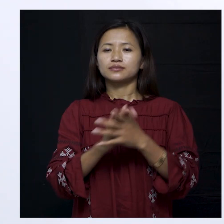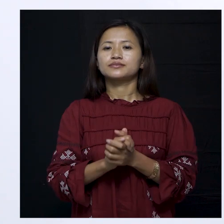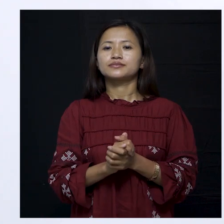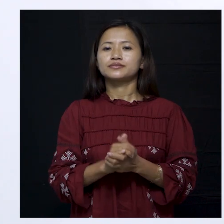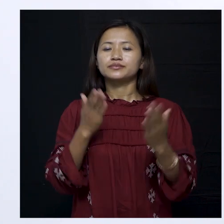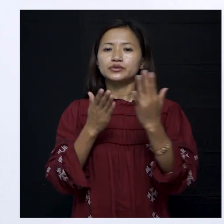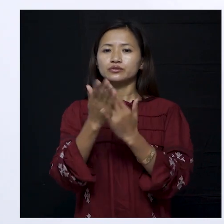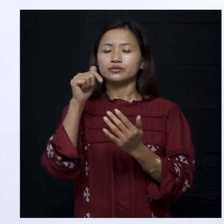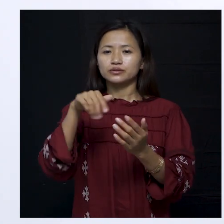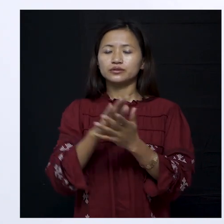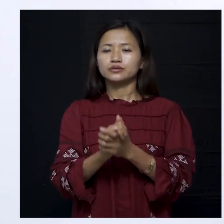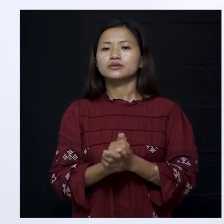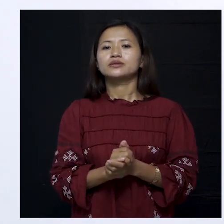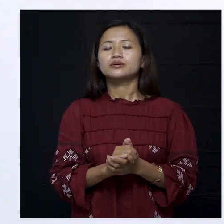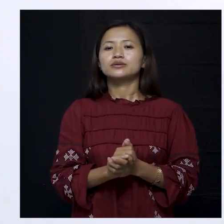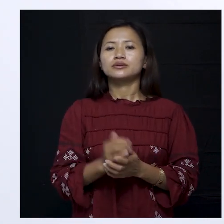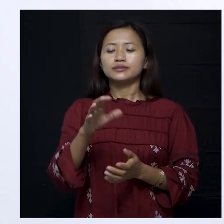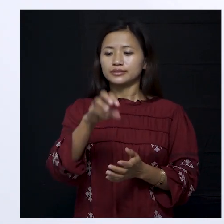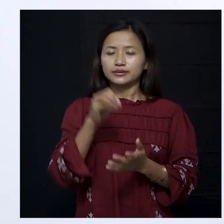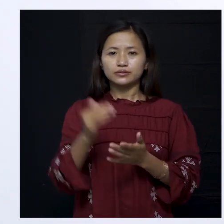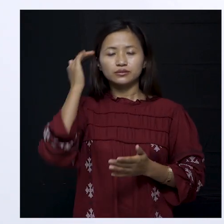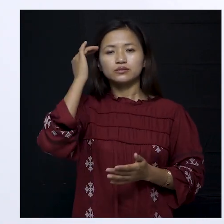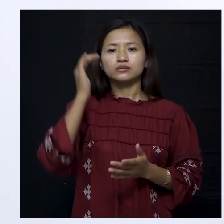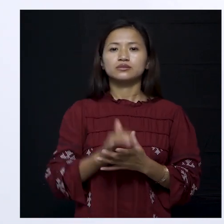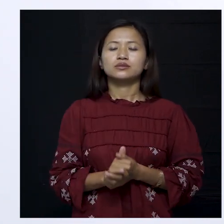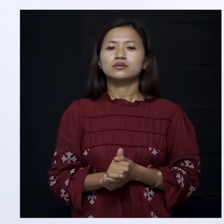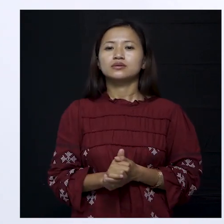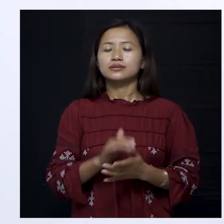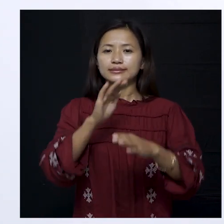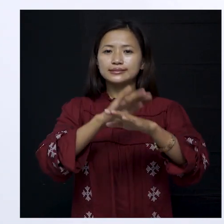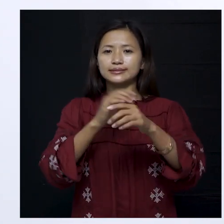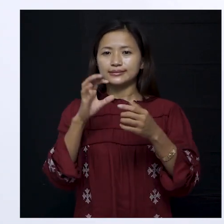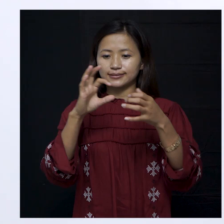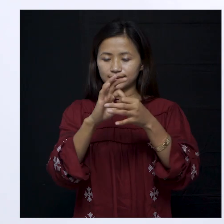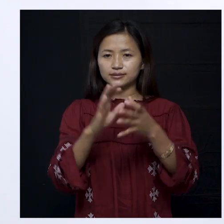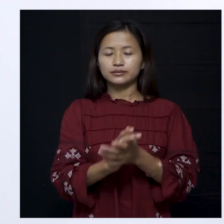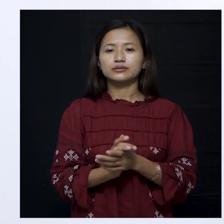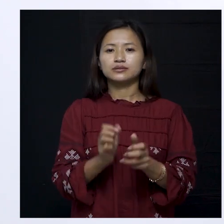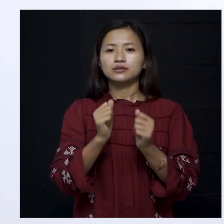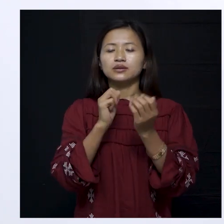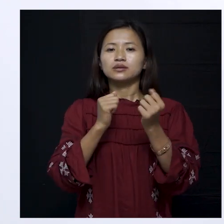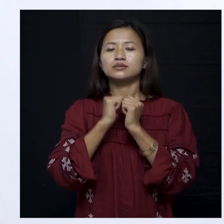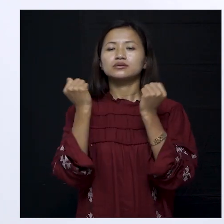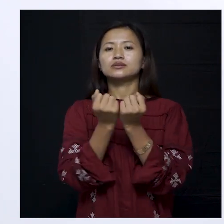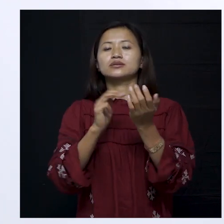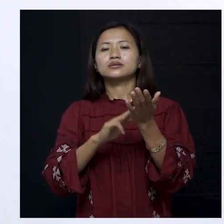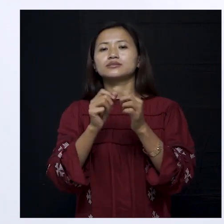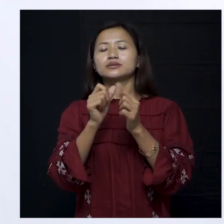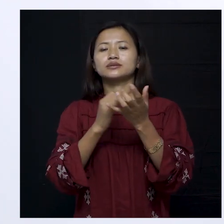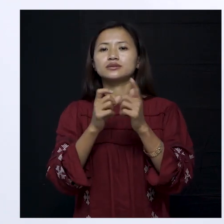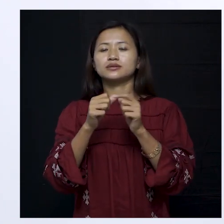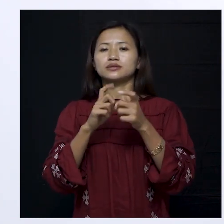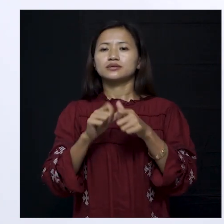these gadgets, only we get to know so to get in contact with the social media. But we also have to keep in